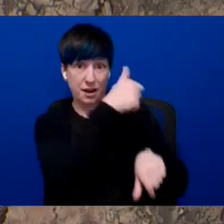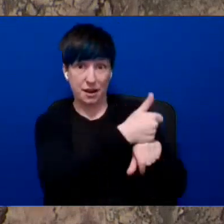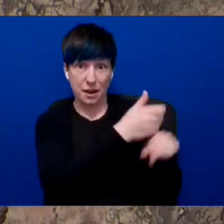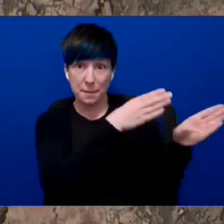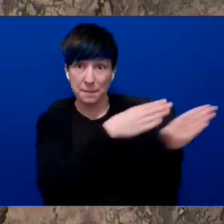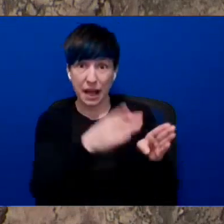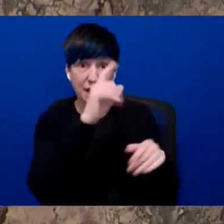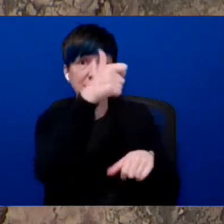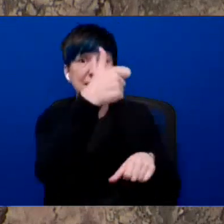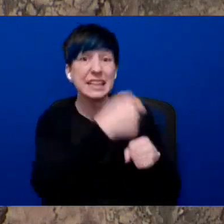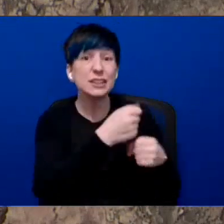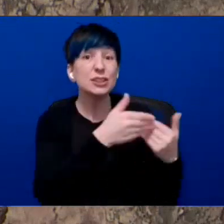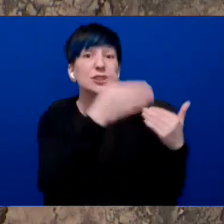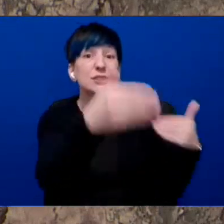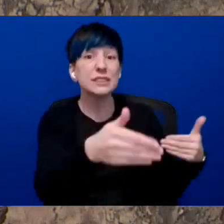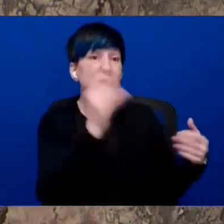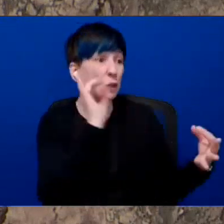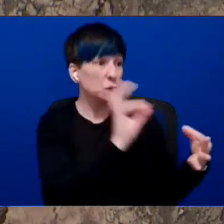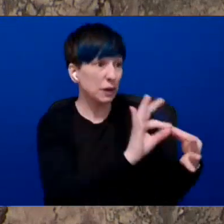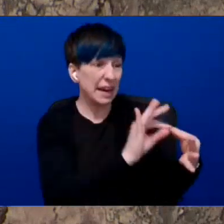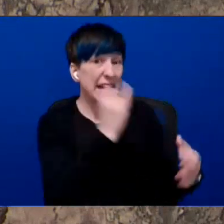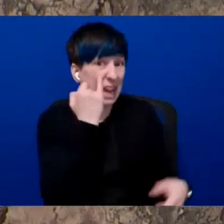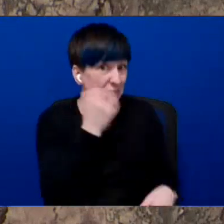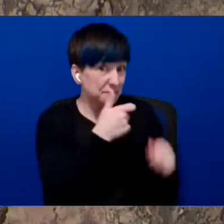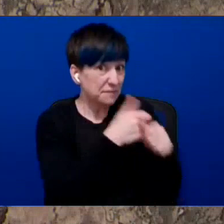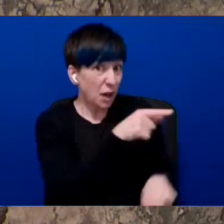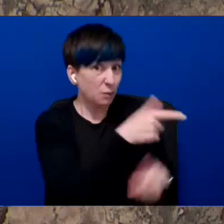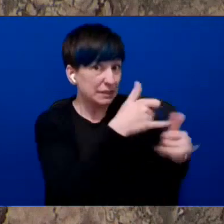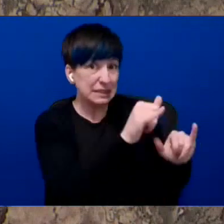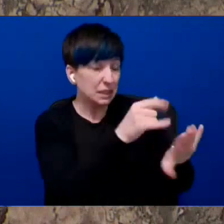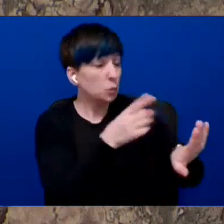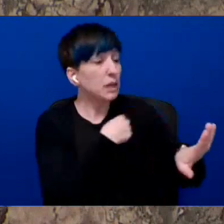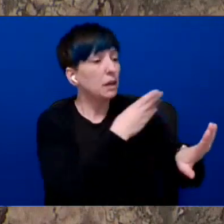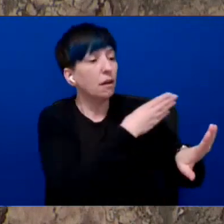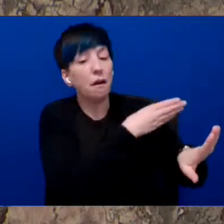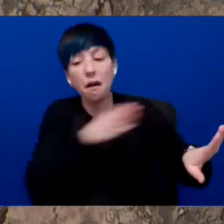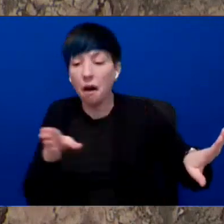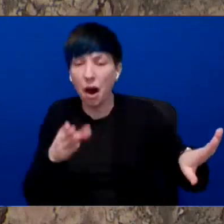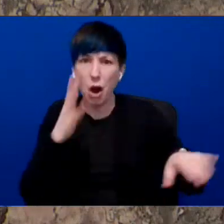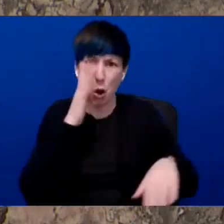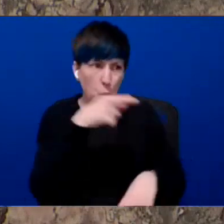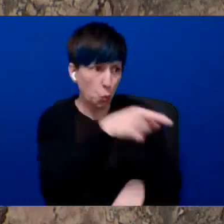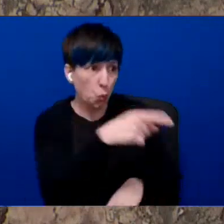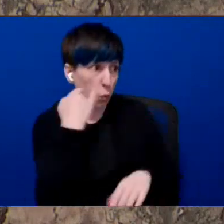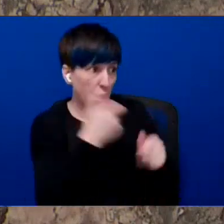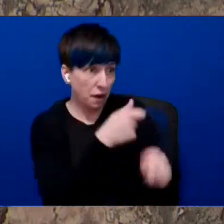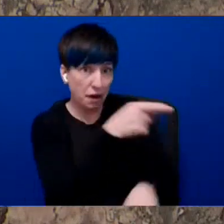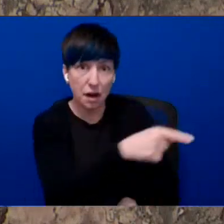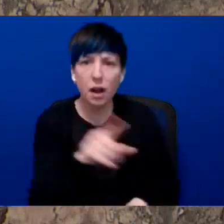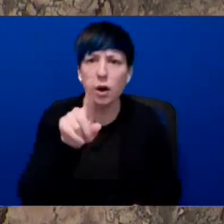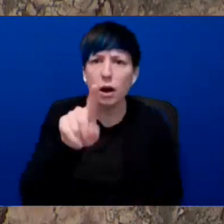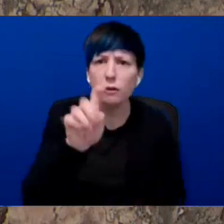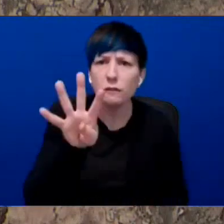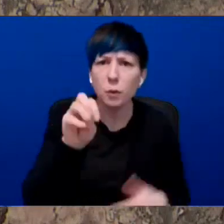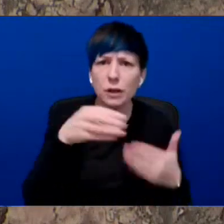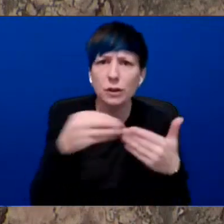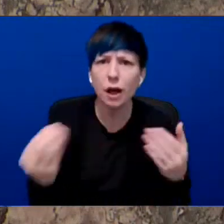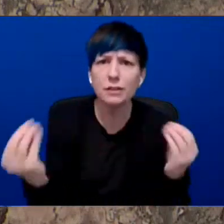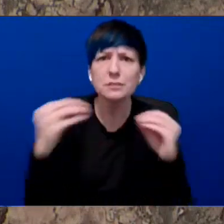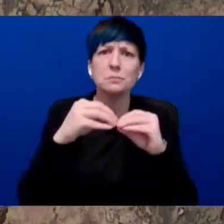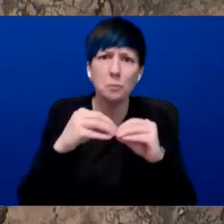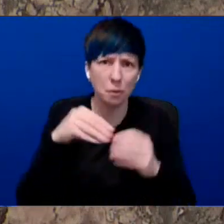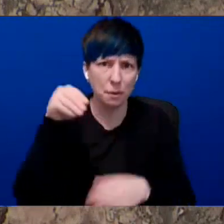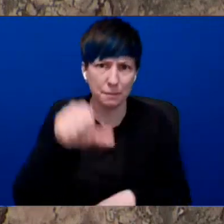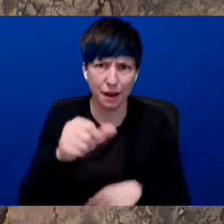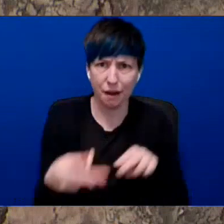on their BC Hydro bill than they are now. Mr. Speaker, under their leadership, rates skyrocketed